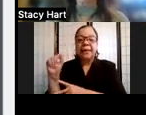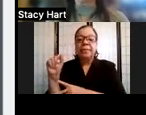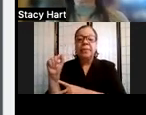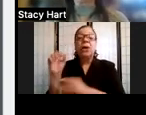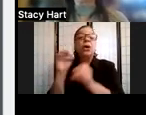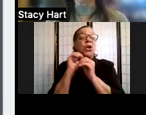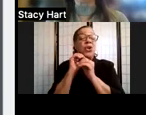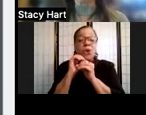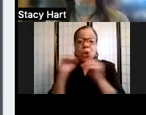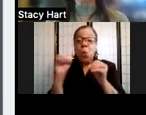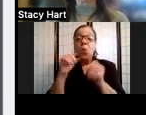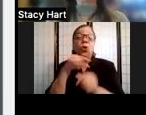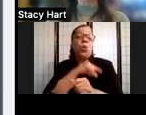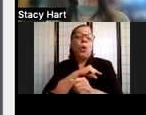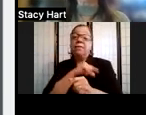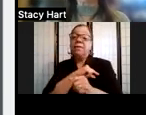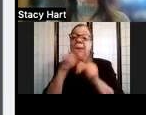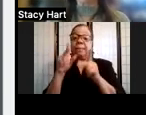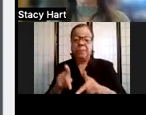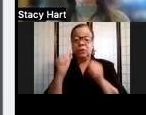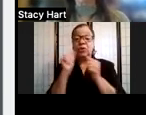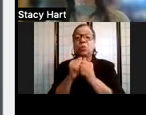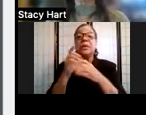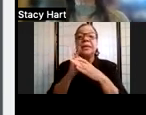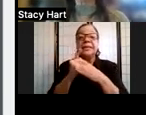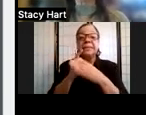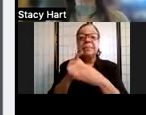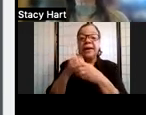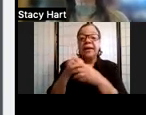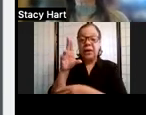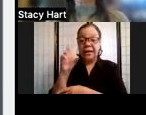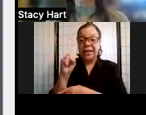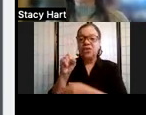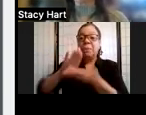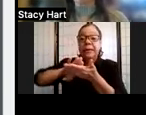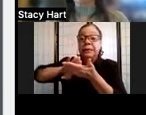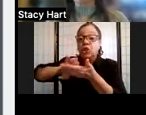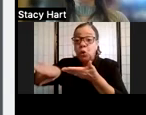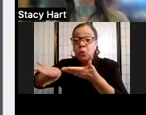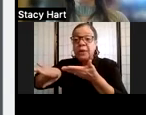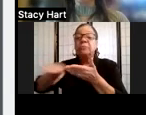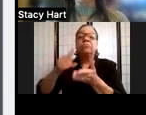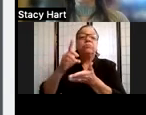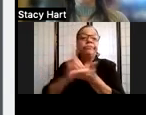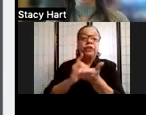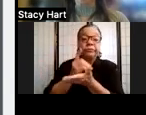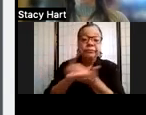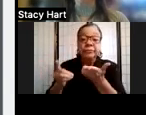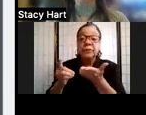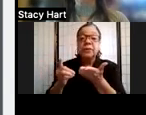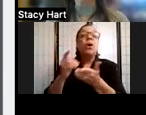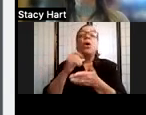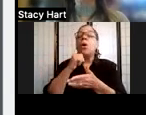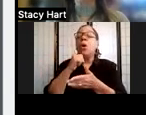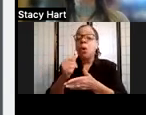qualified individual with a disability in the United States shall be excluded from, denied the benefit of, or